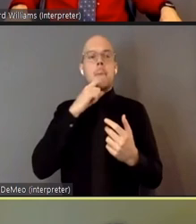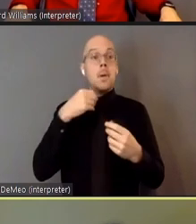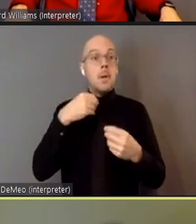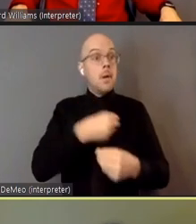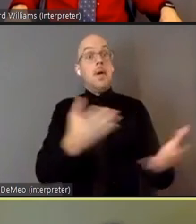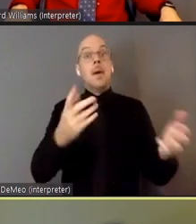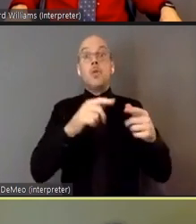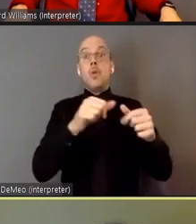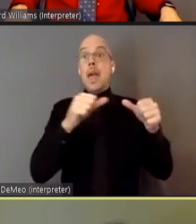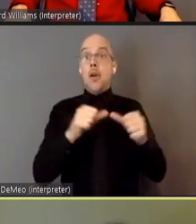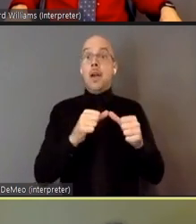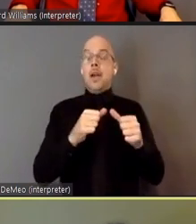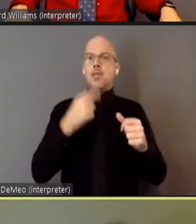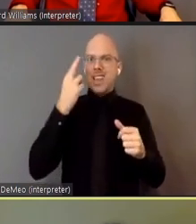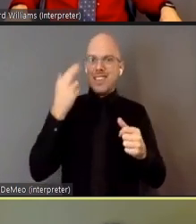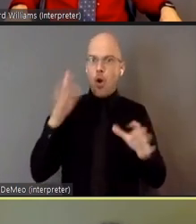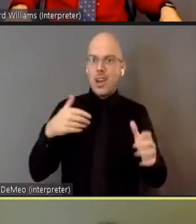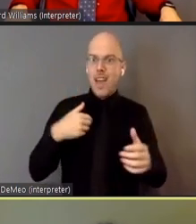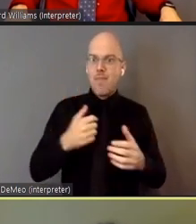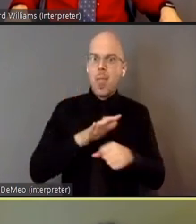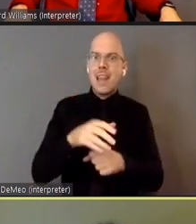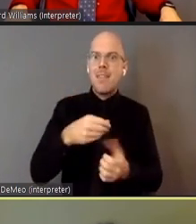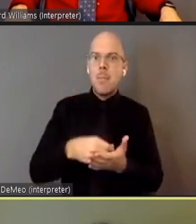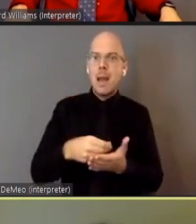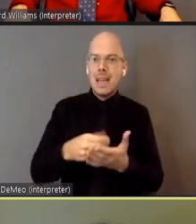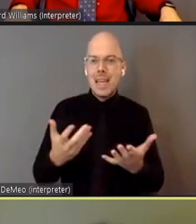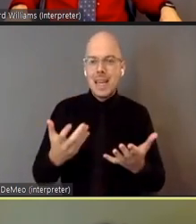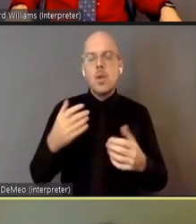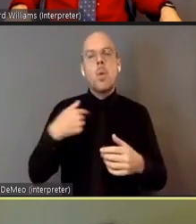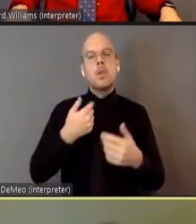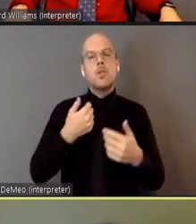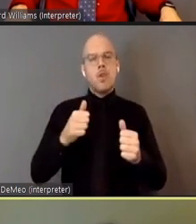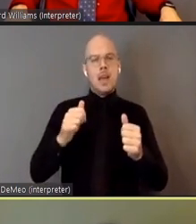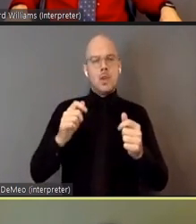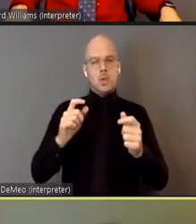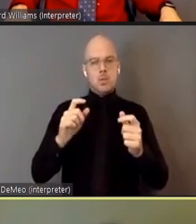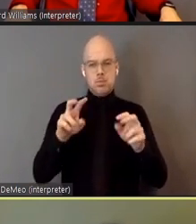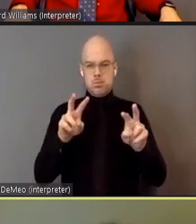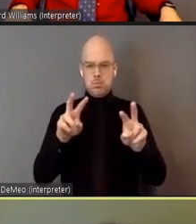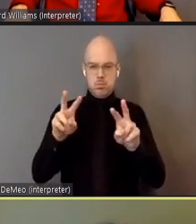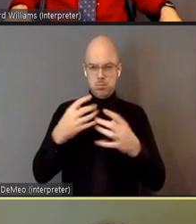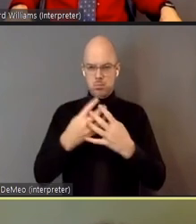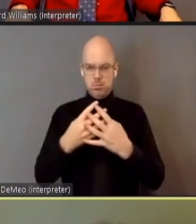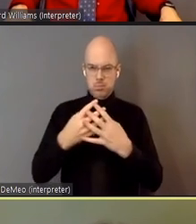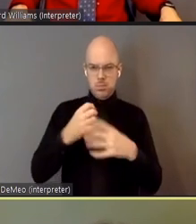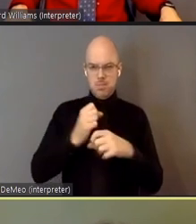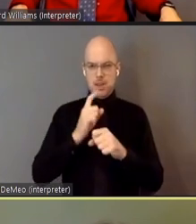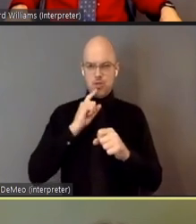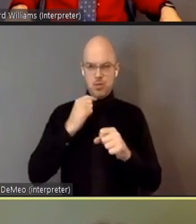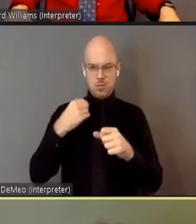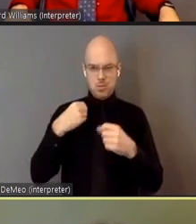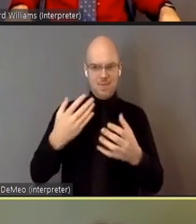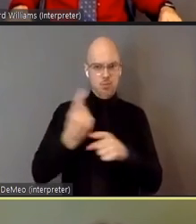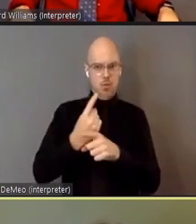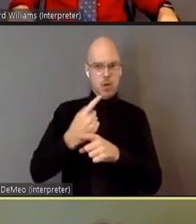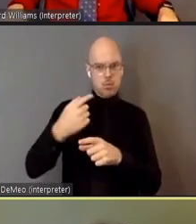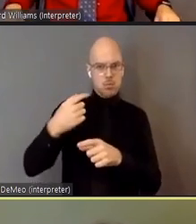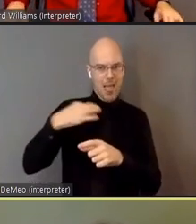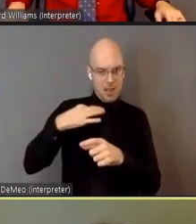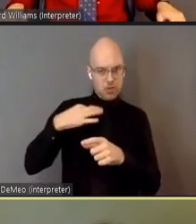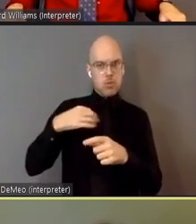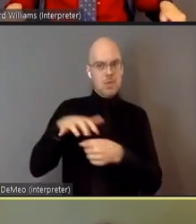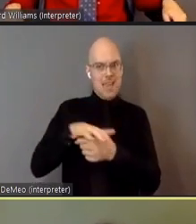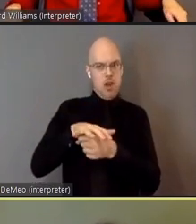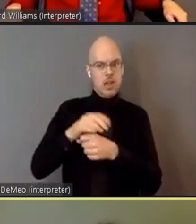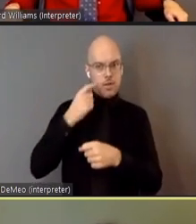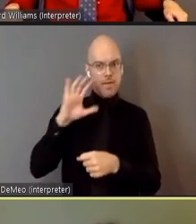what areas that we make eligible. So we're really trying to fine tune eligibility for this 5G funding. And then